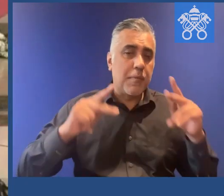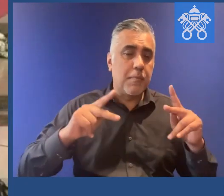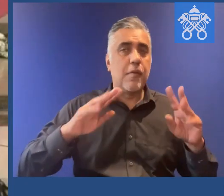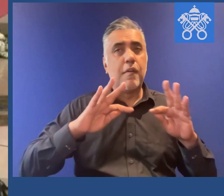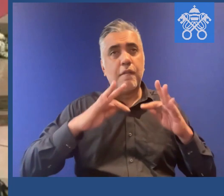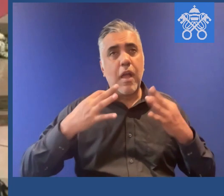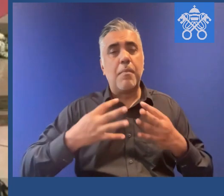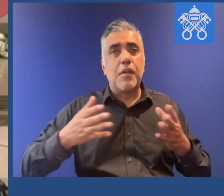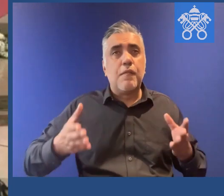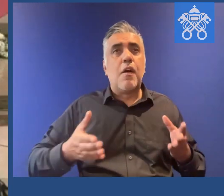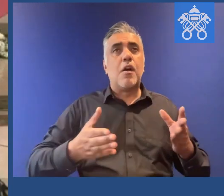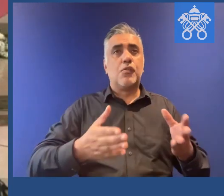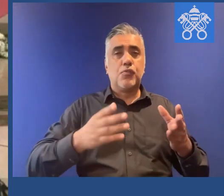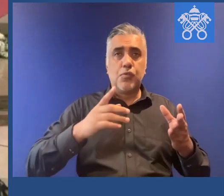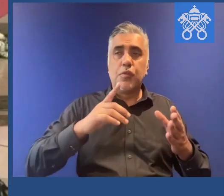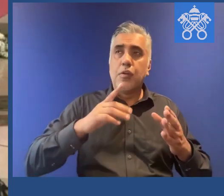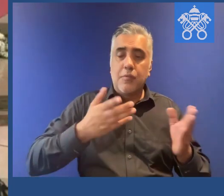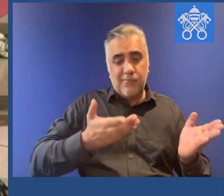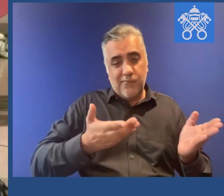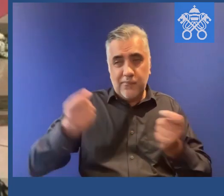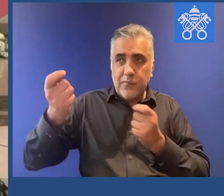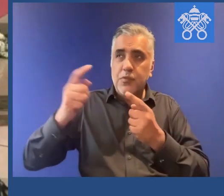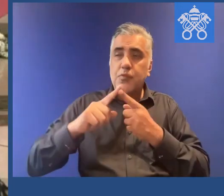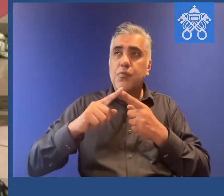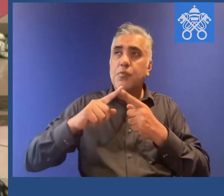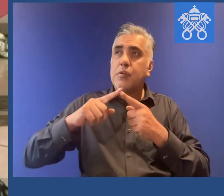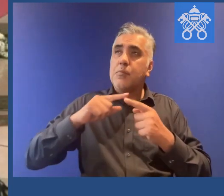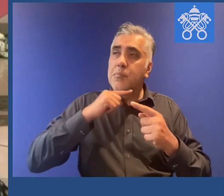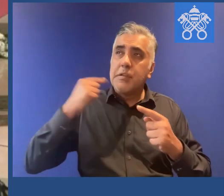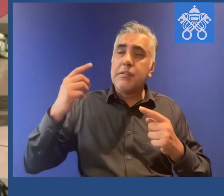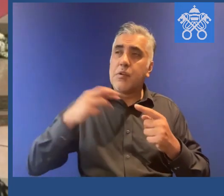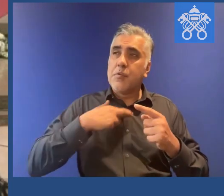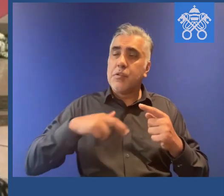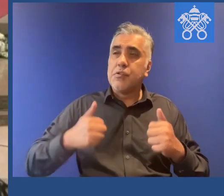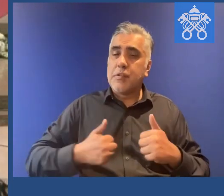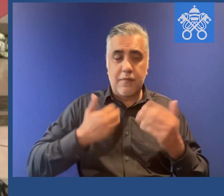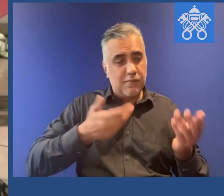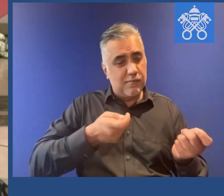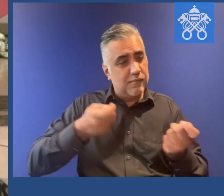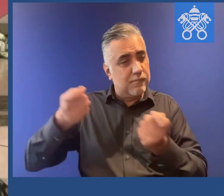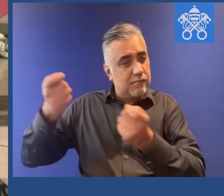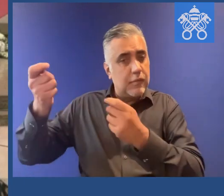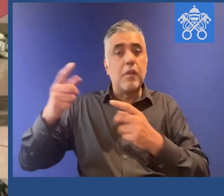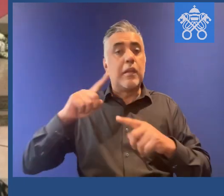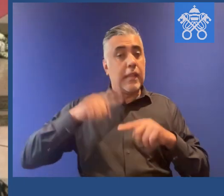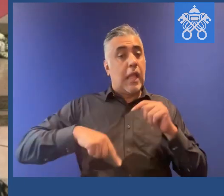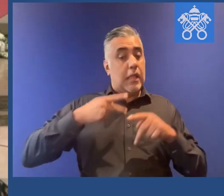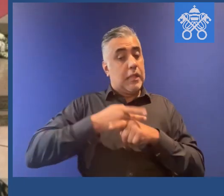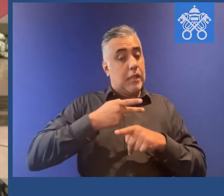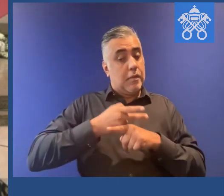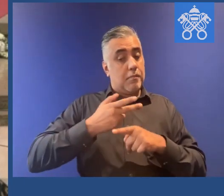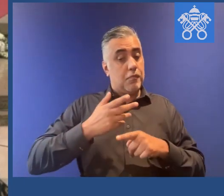through fostering vocations to the priesthood and the religious life. We cannot keep Christian joy to